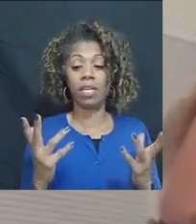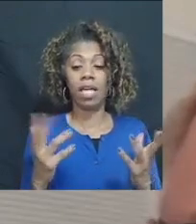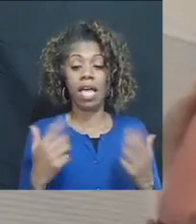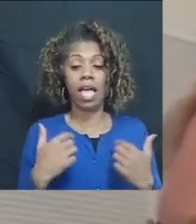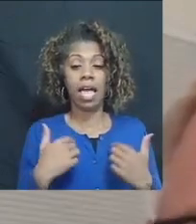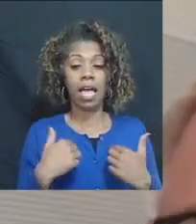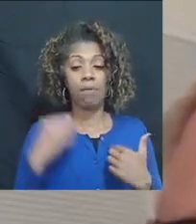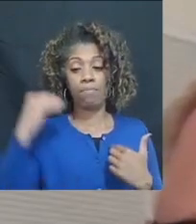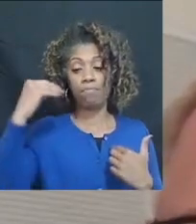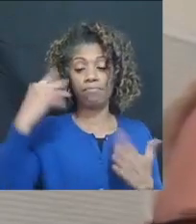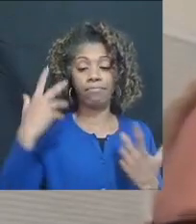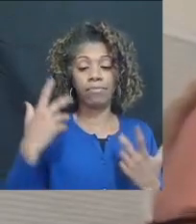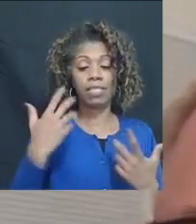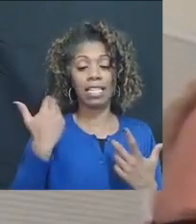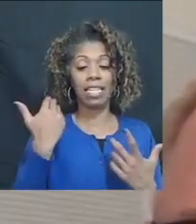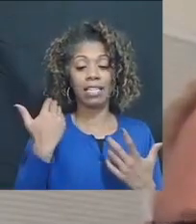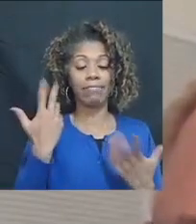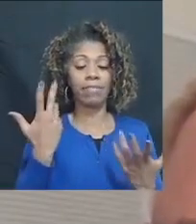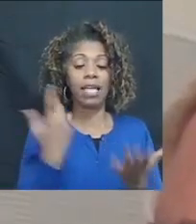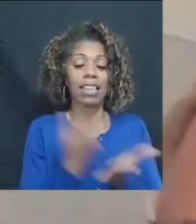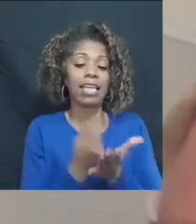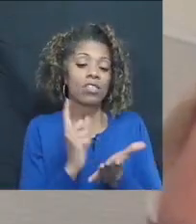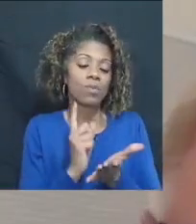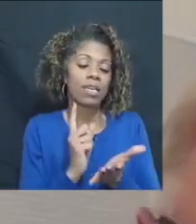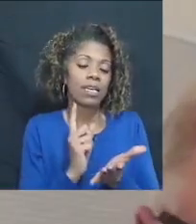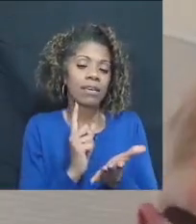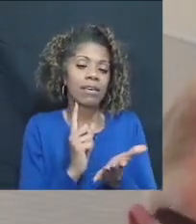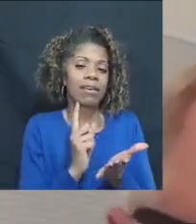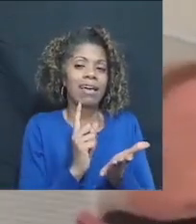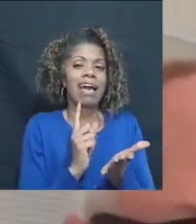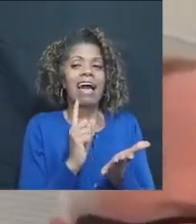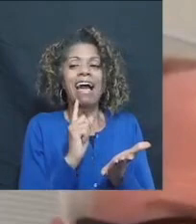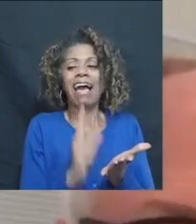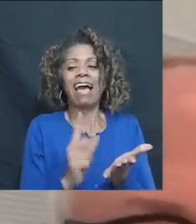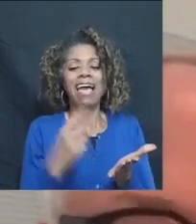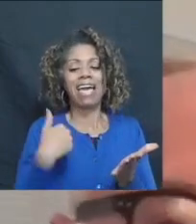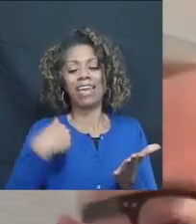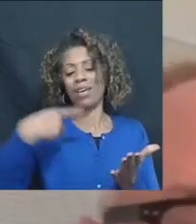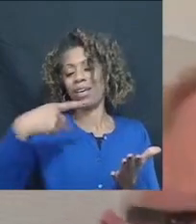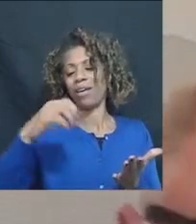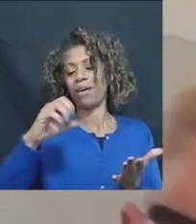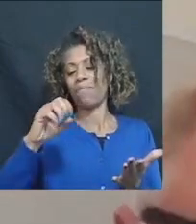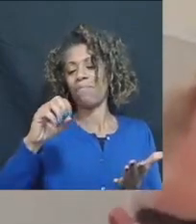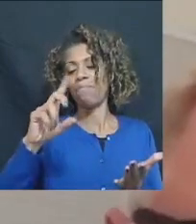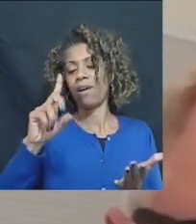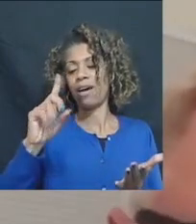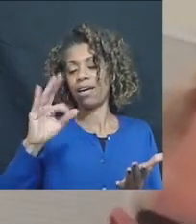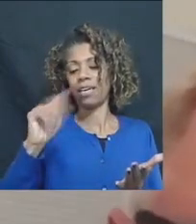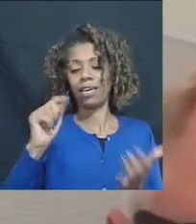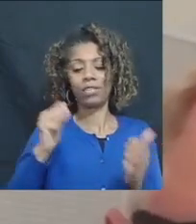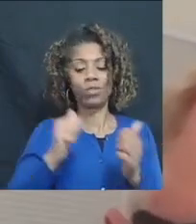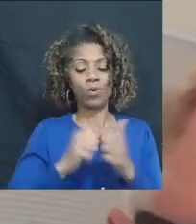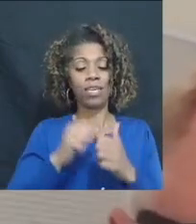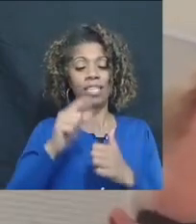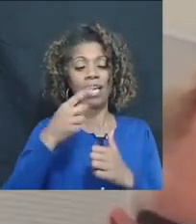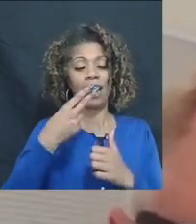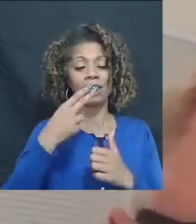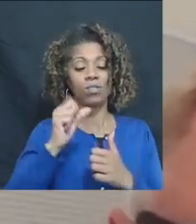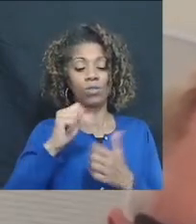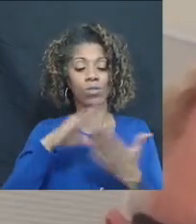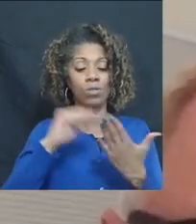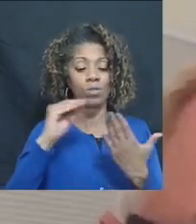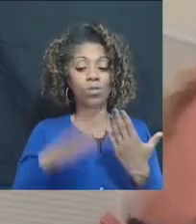did a podcast last week with some high school students. It was such a delight. I think the youth of today are concerned about the